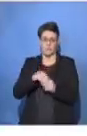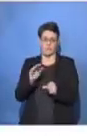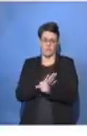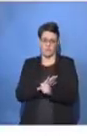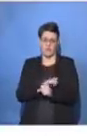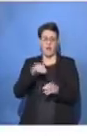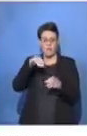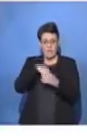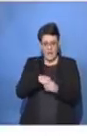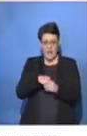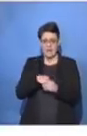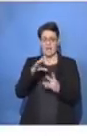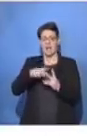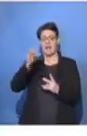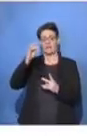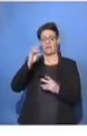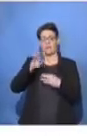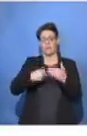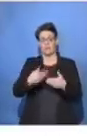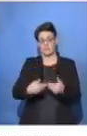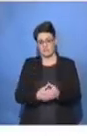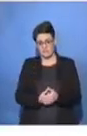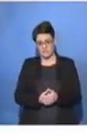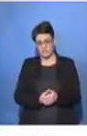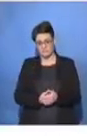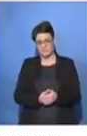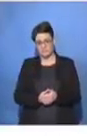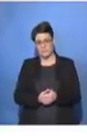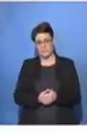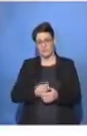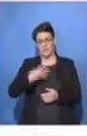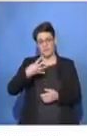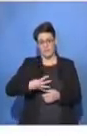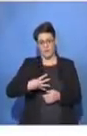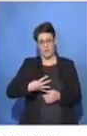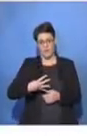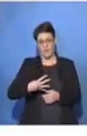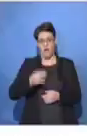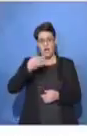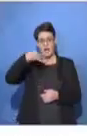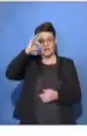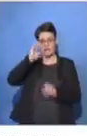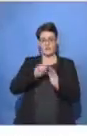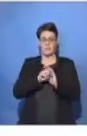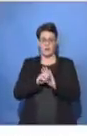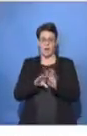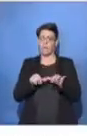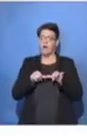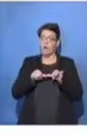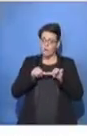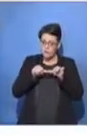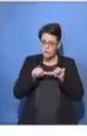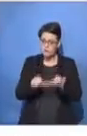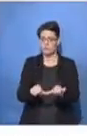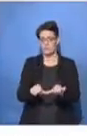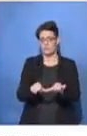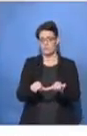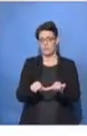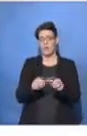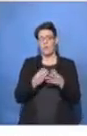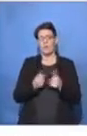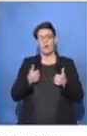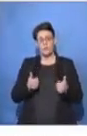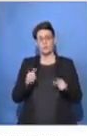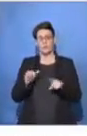in the electoral process. 4, the state media should continue with the